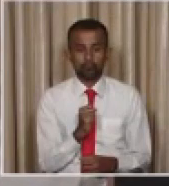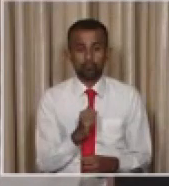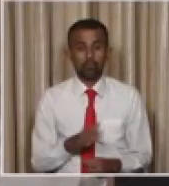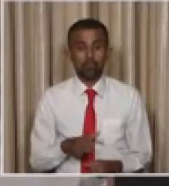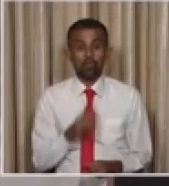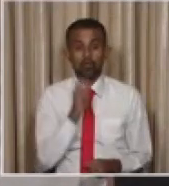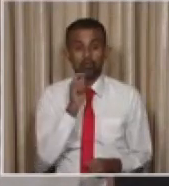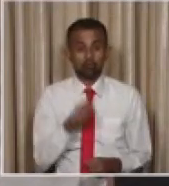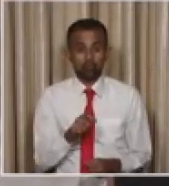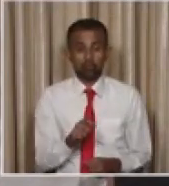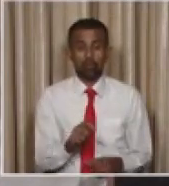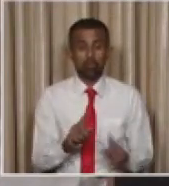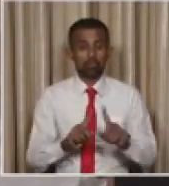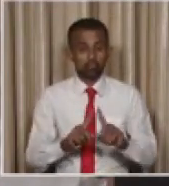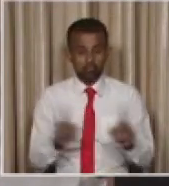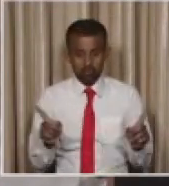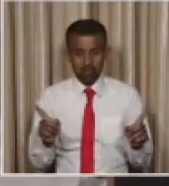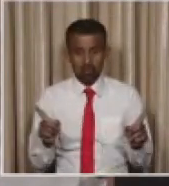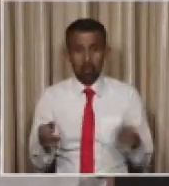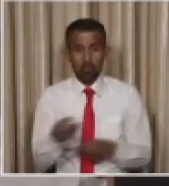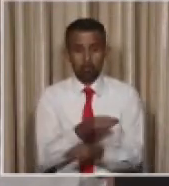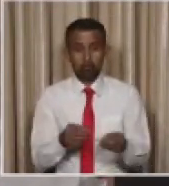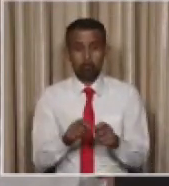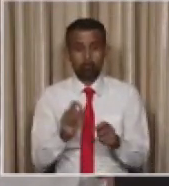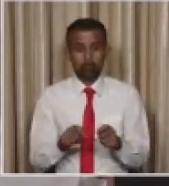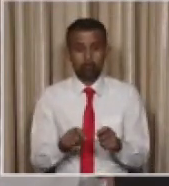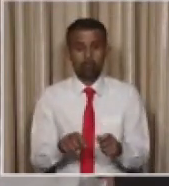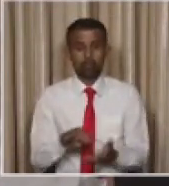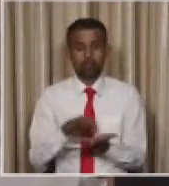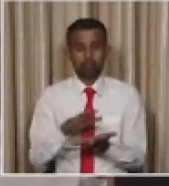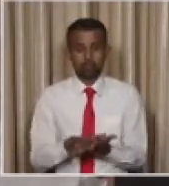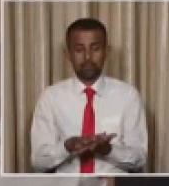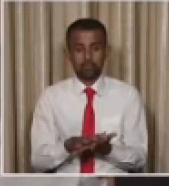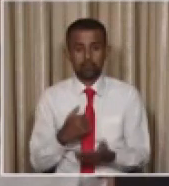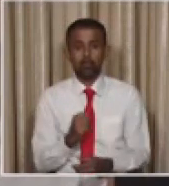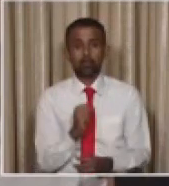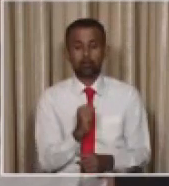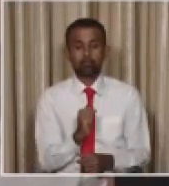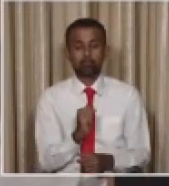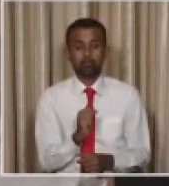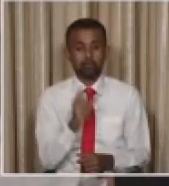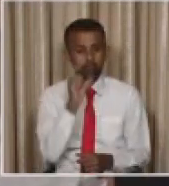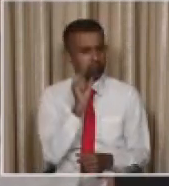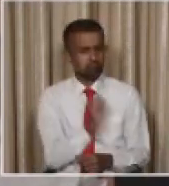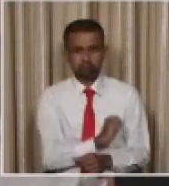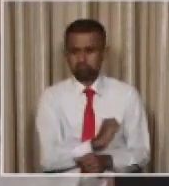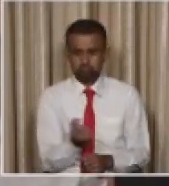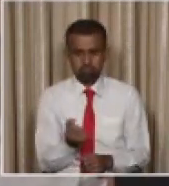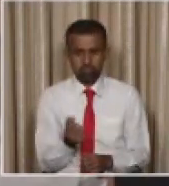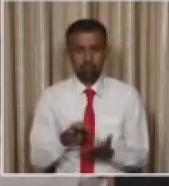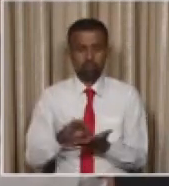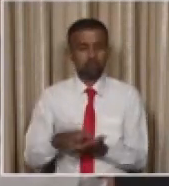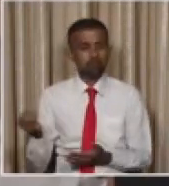this allows same sex marriages and gender this thing no it has nothing to do with it we can't allow that